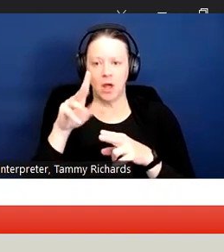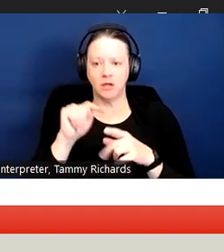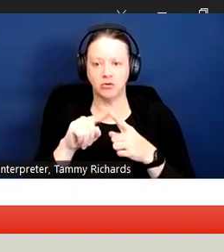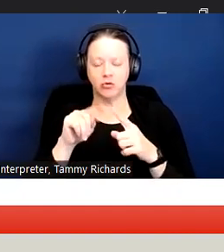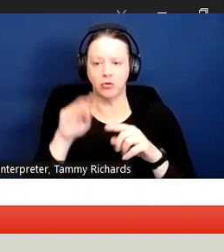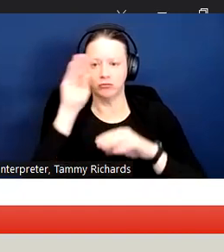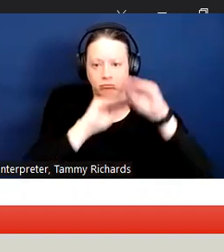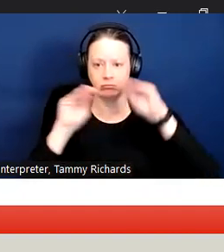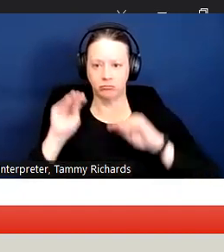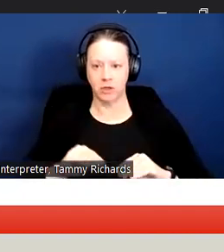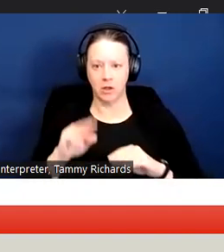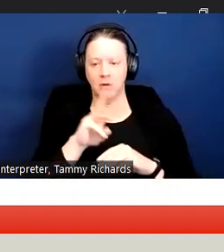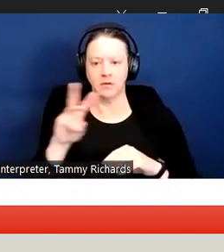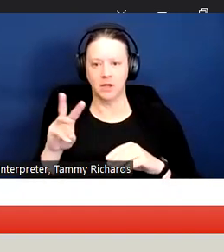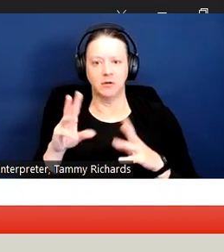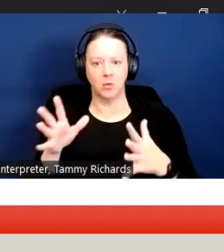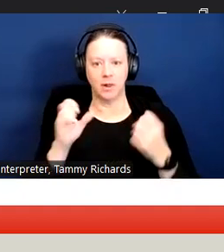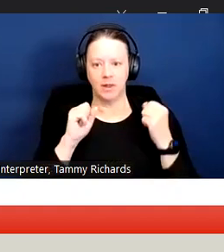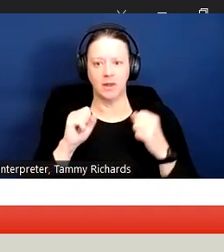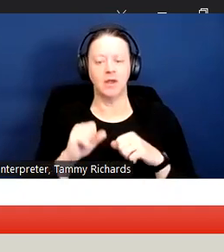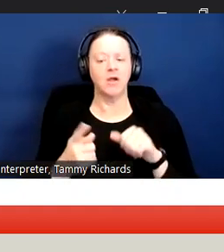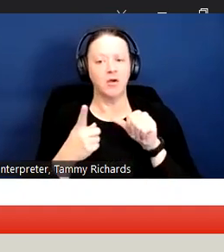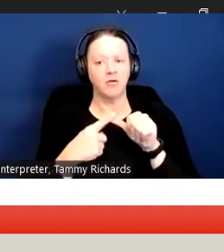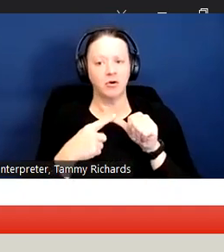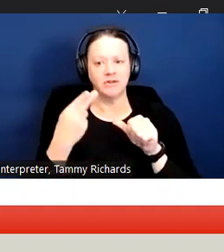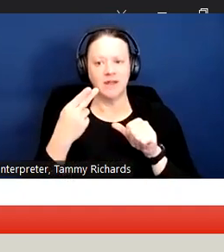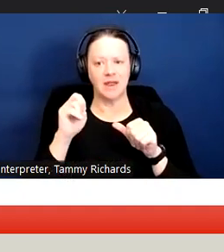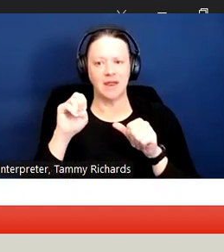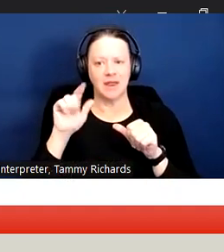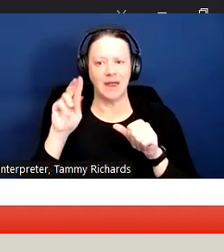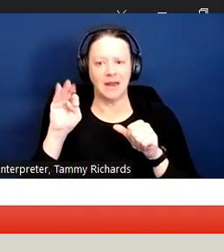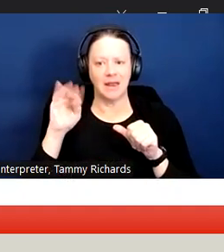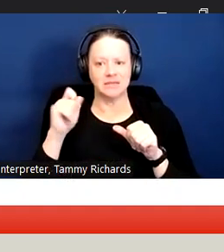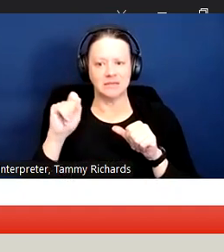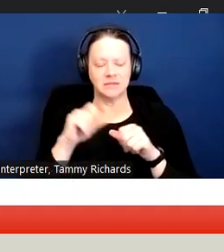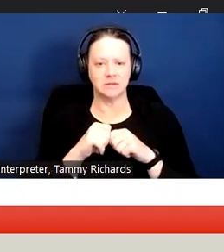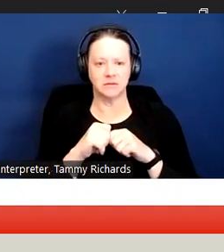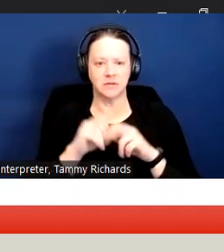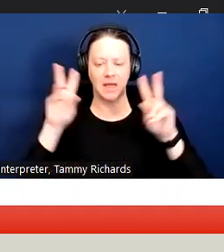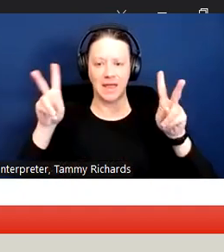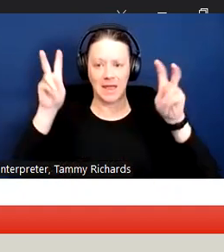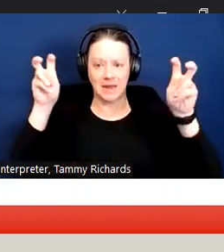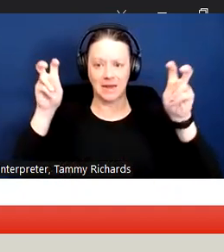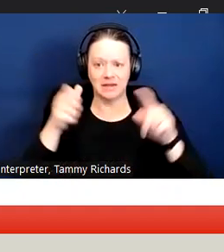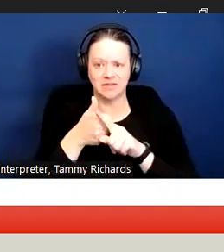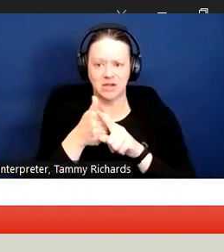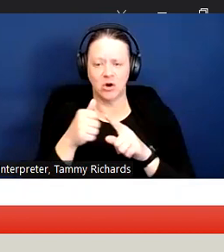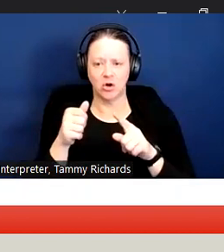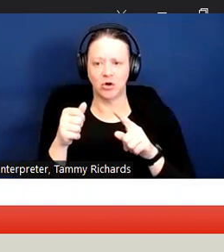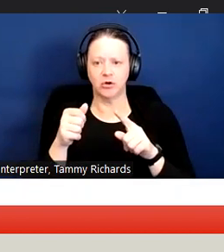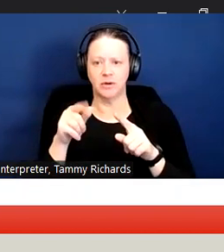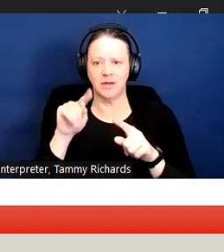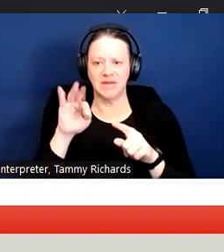One of these is headings. So headings are text usually that is, you know,